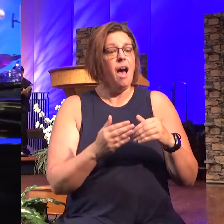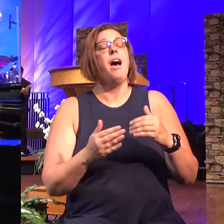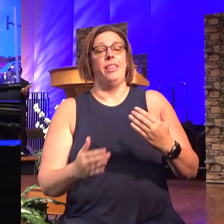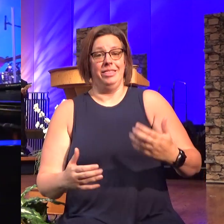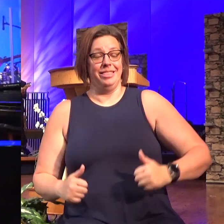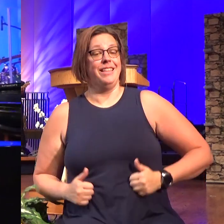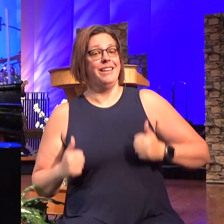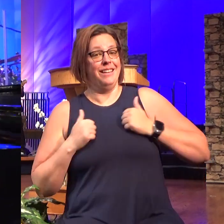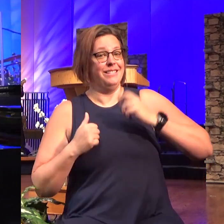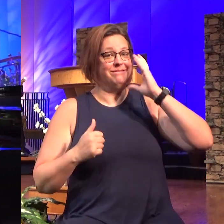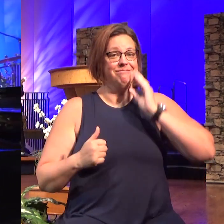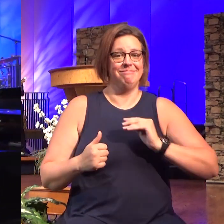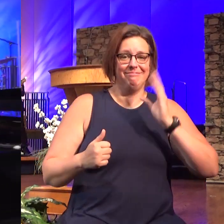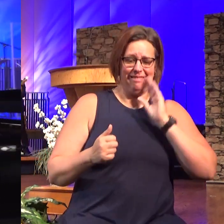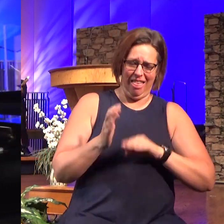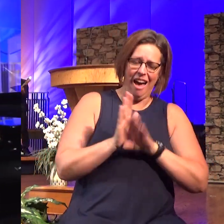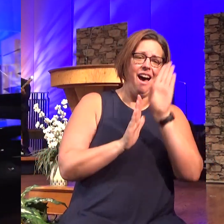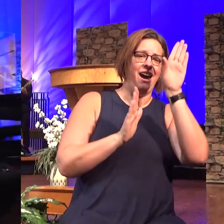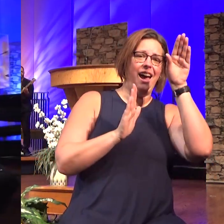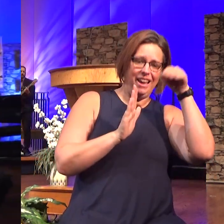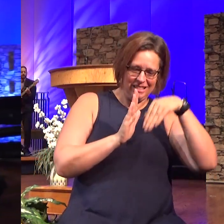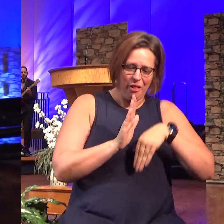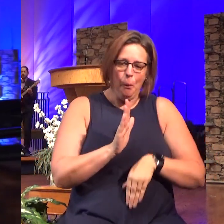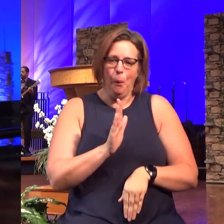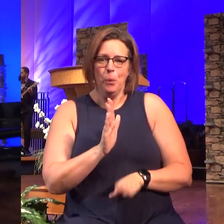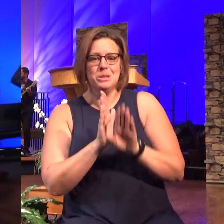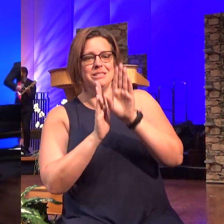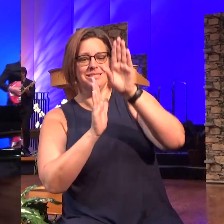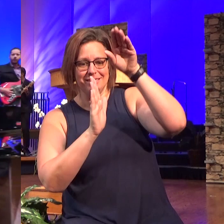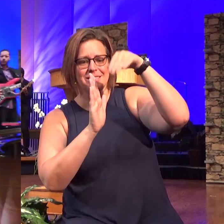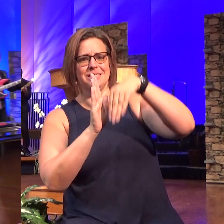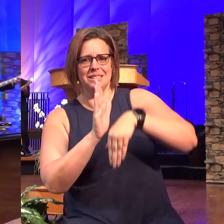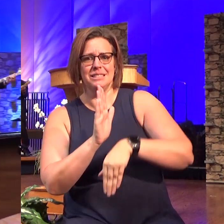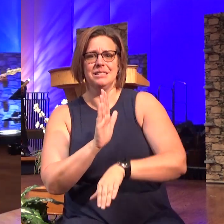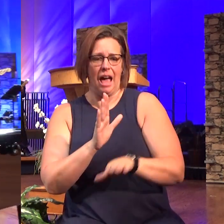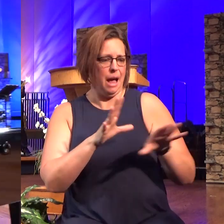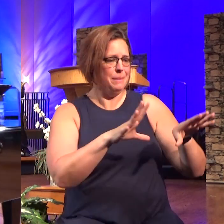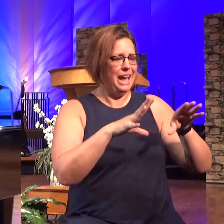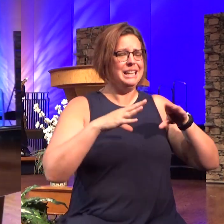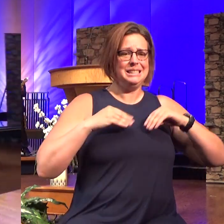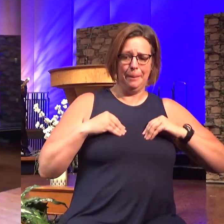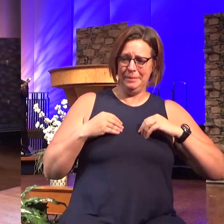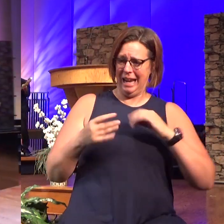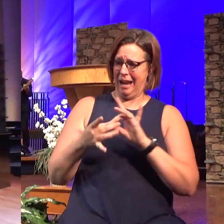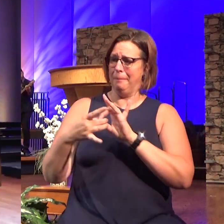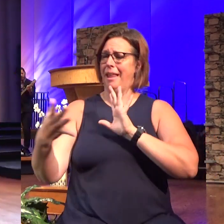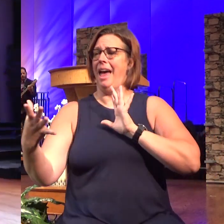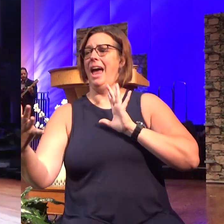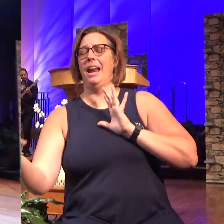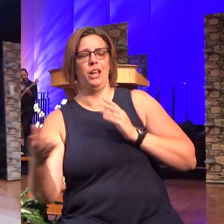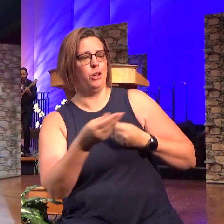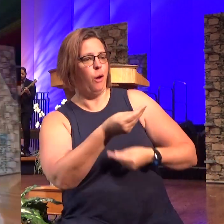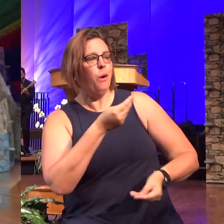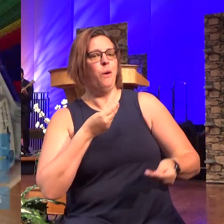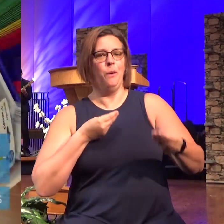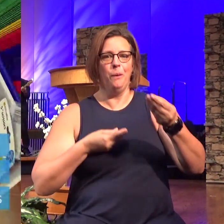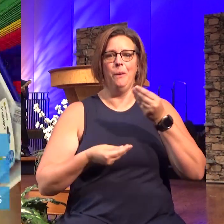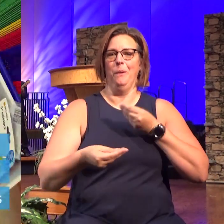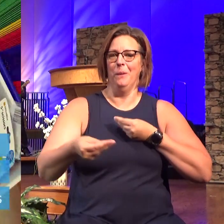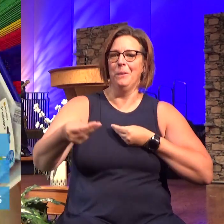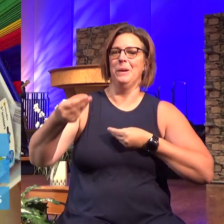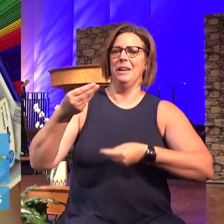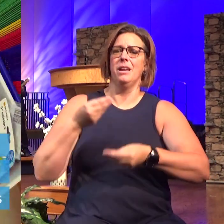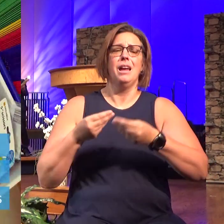and downs, the highs and lows, to the taking in and the letting go,